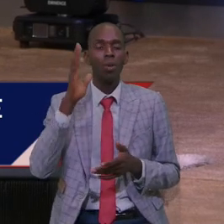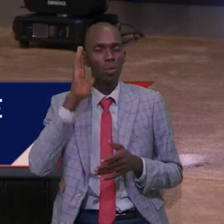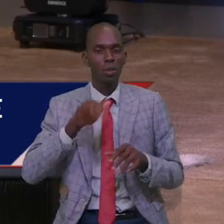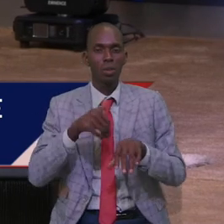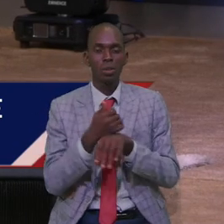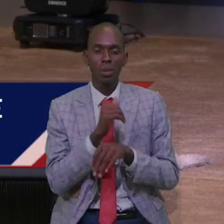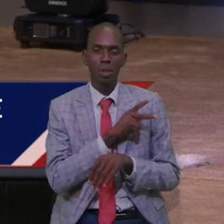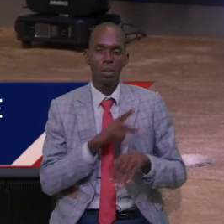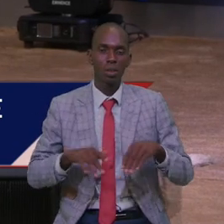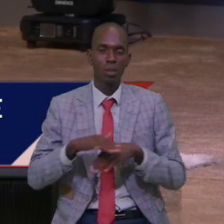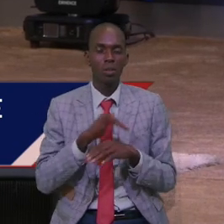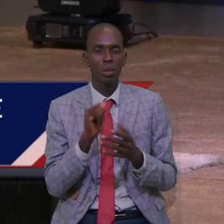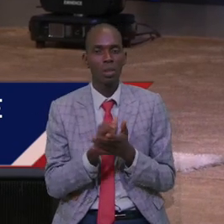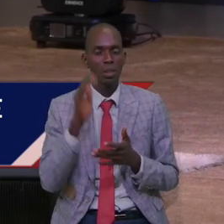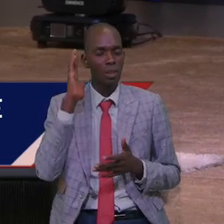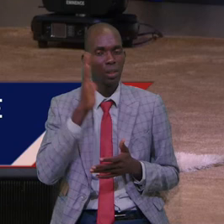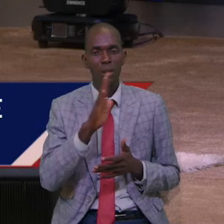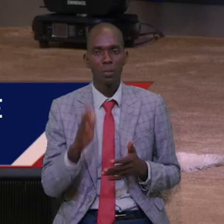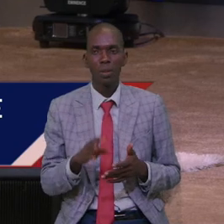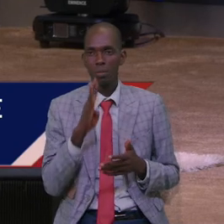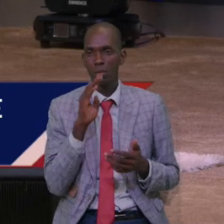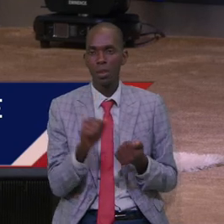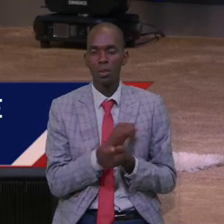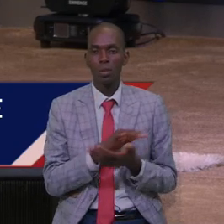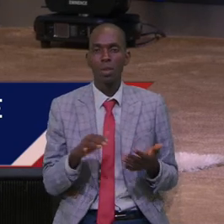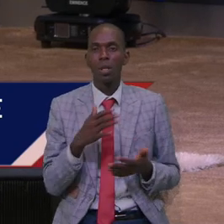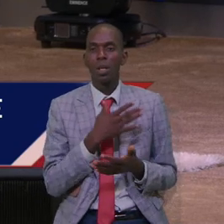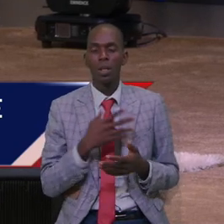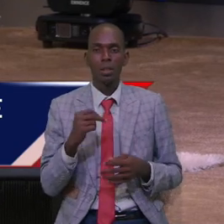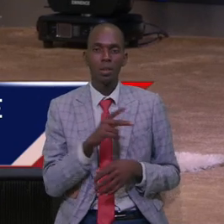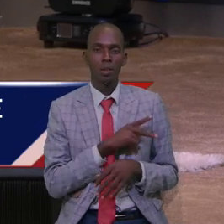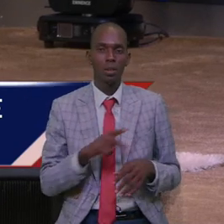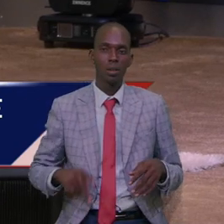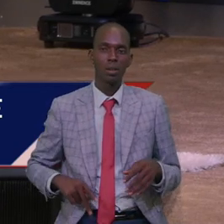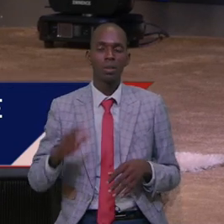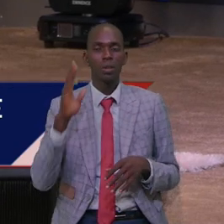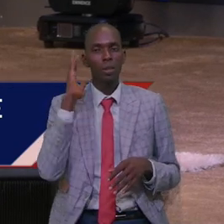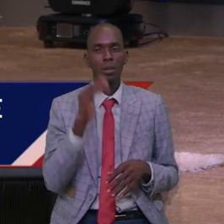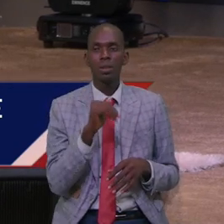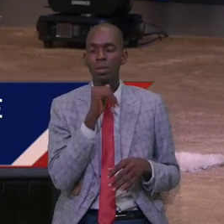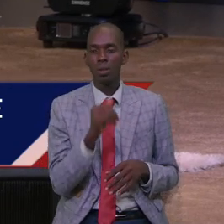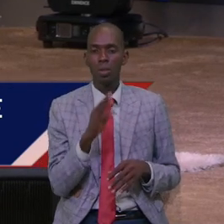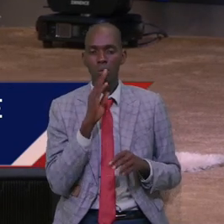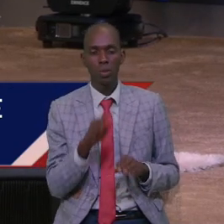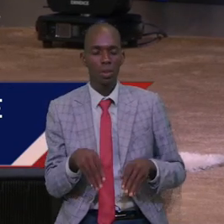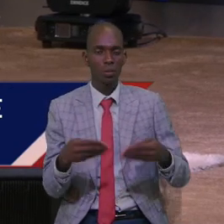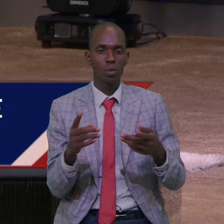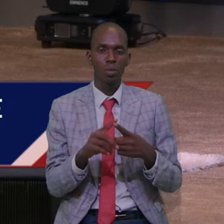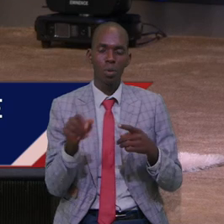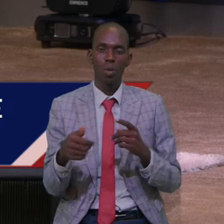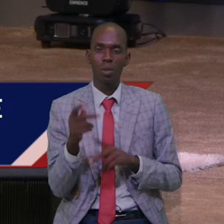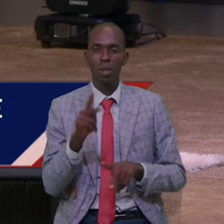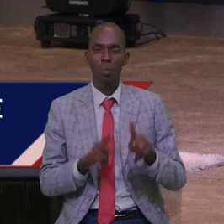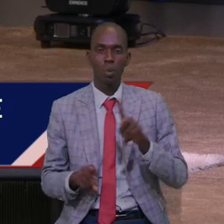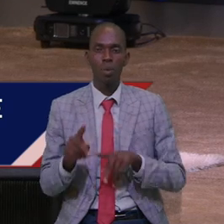never be destroyed, and the kingdom shall not be left to other people, but it